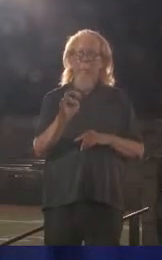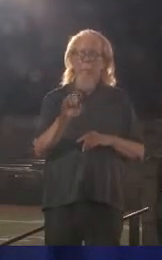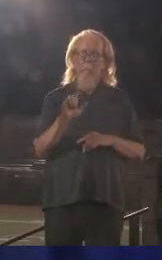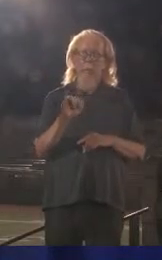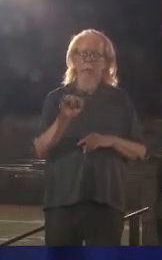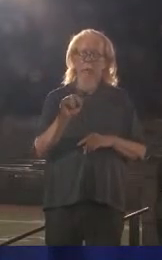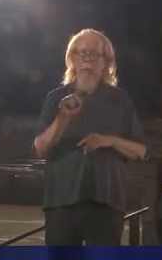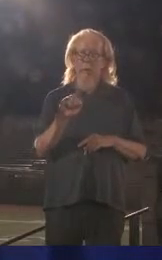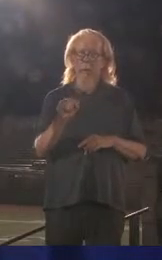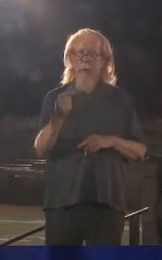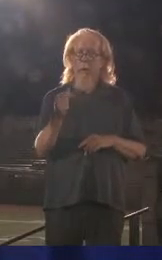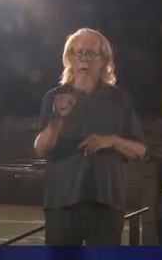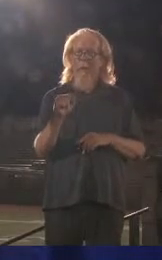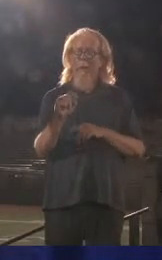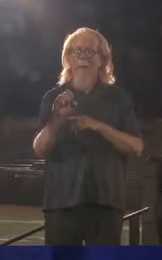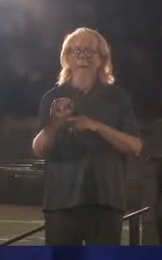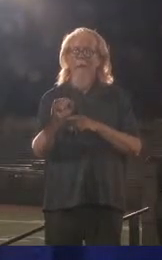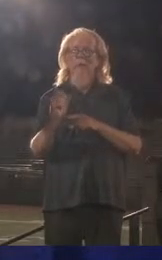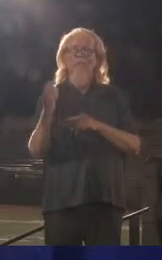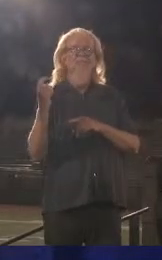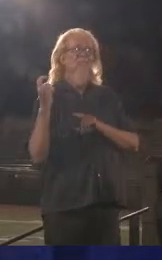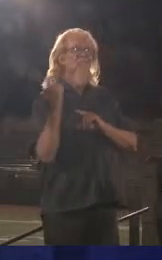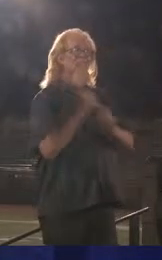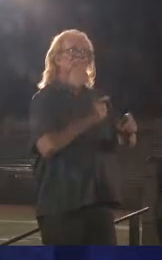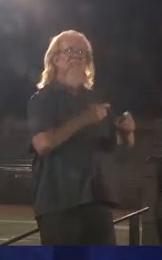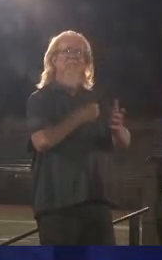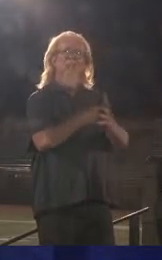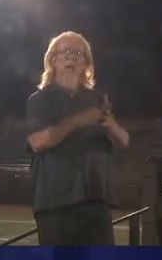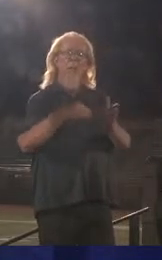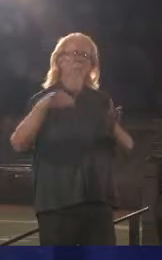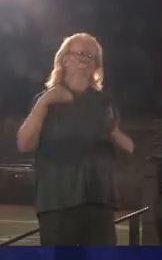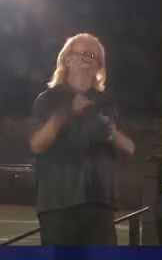which will pay for all 4 years of her college.